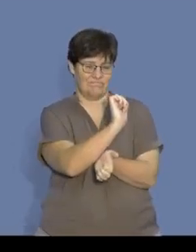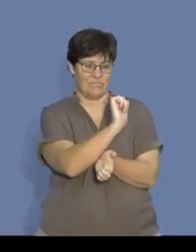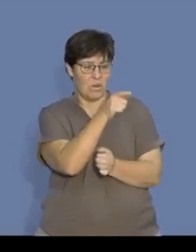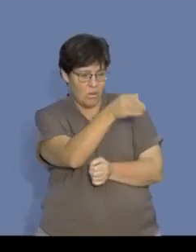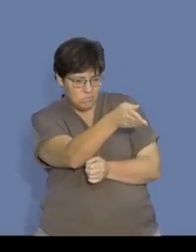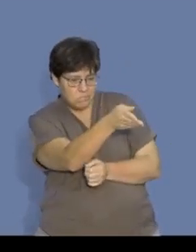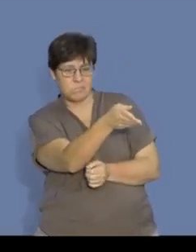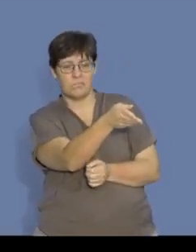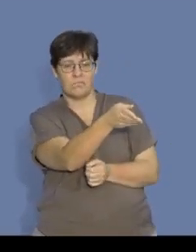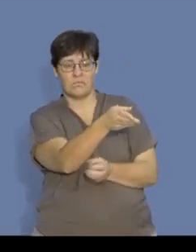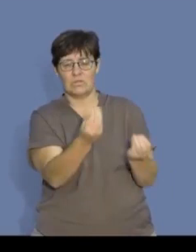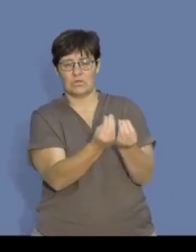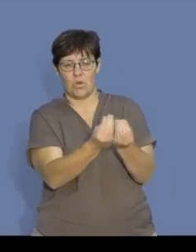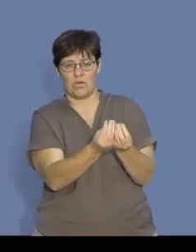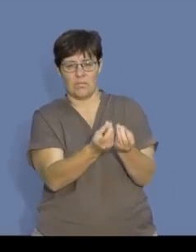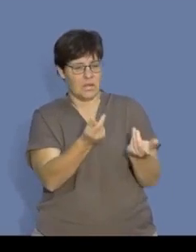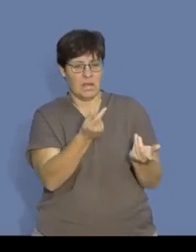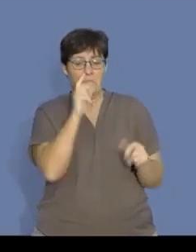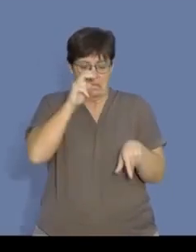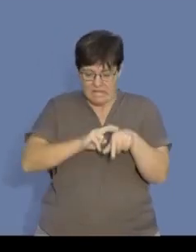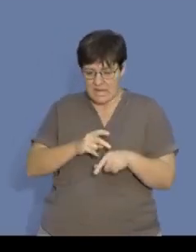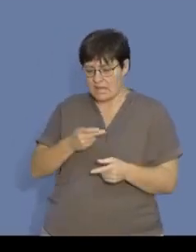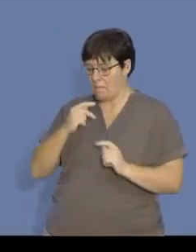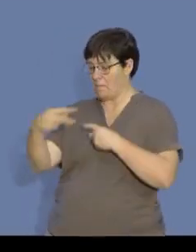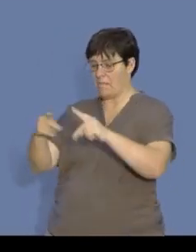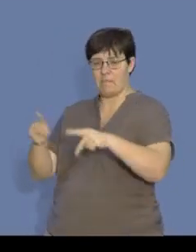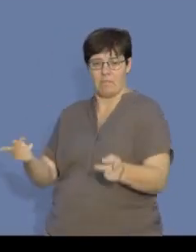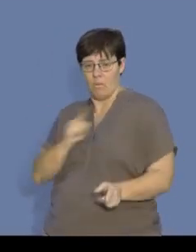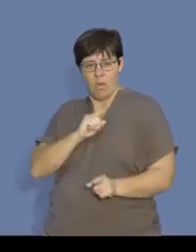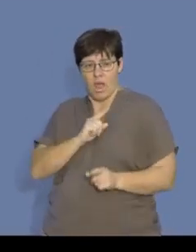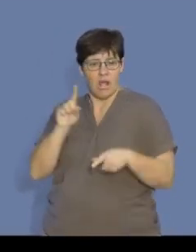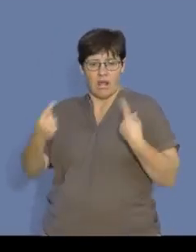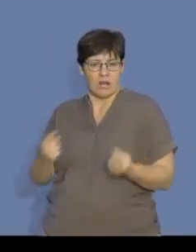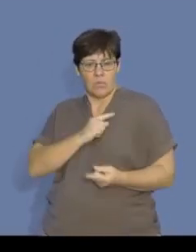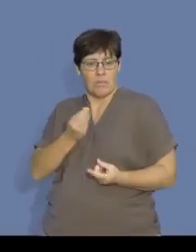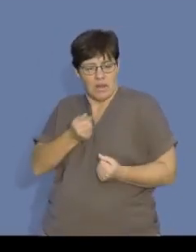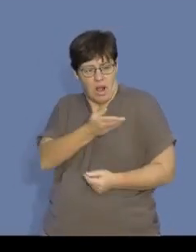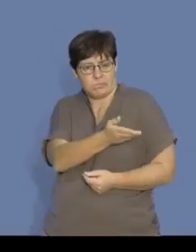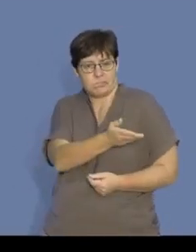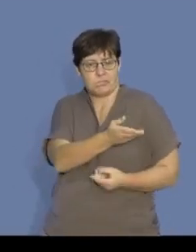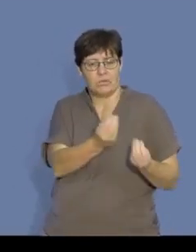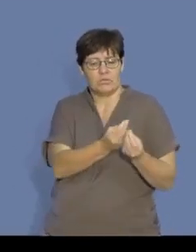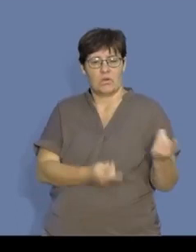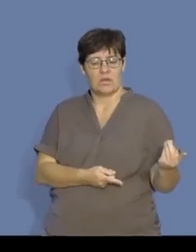is tied up, okay, tied up in stock,